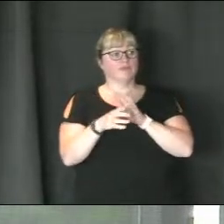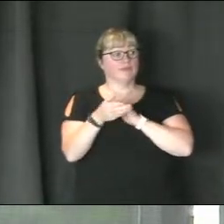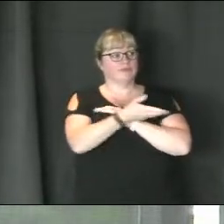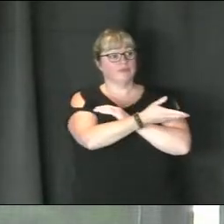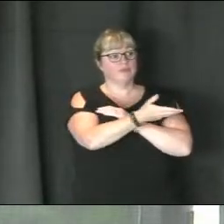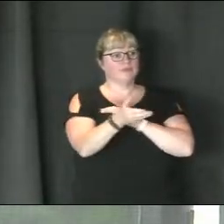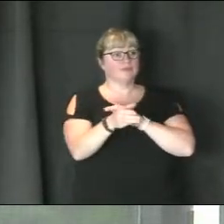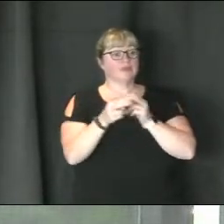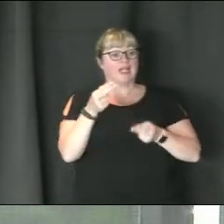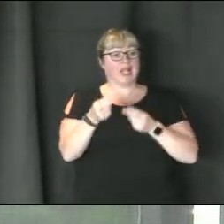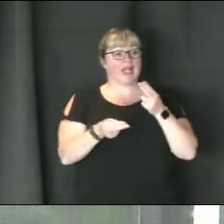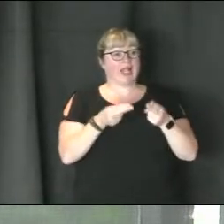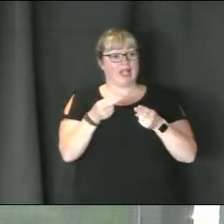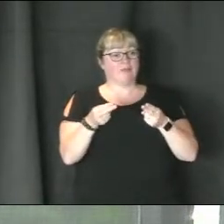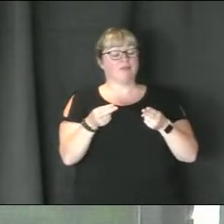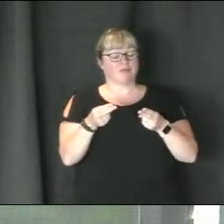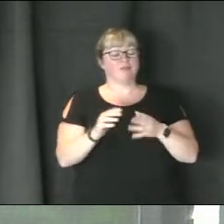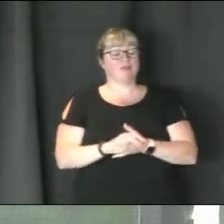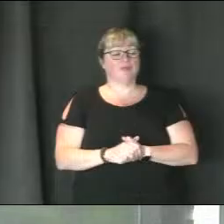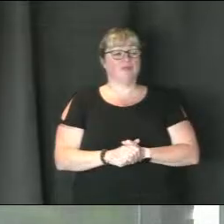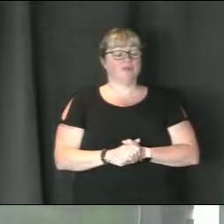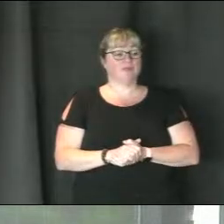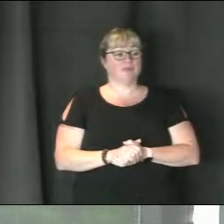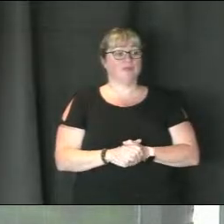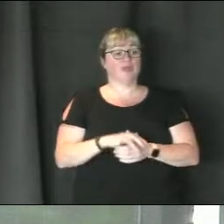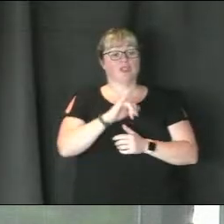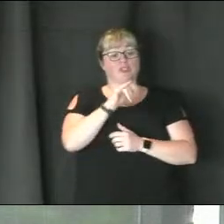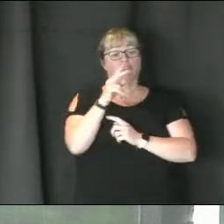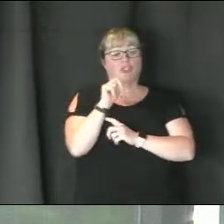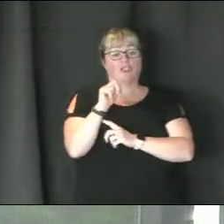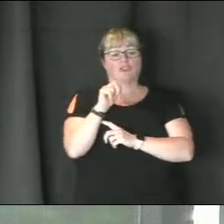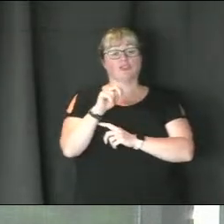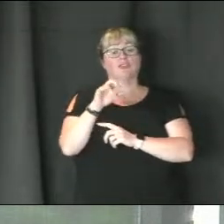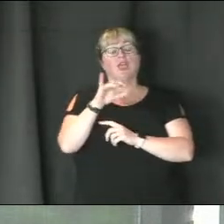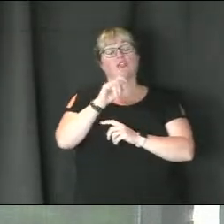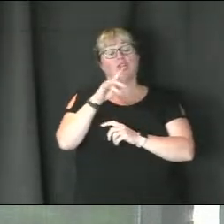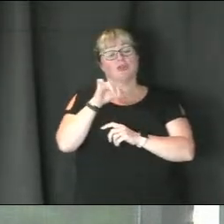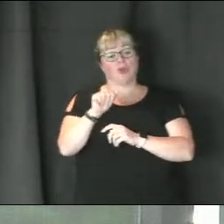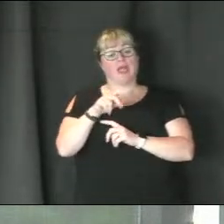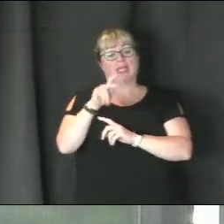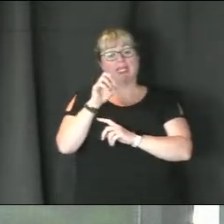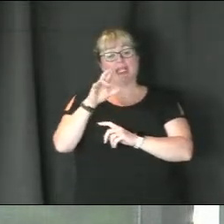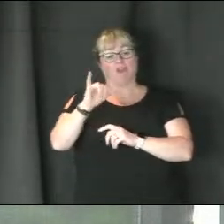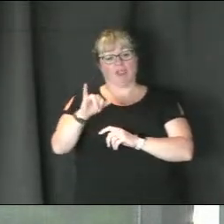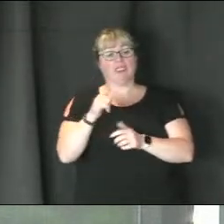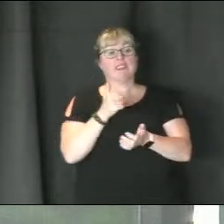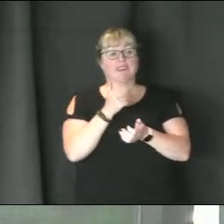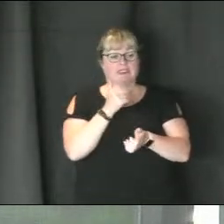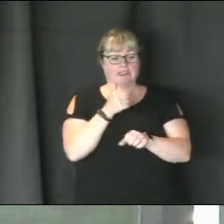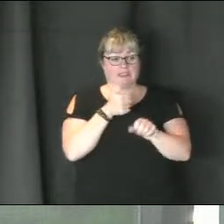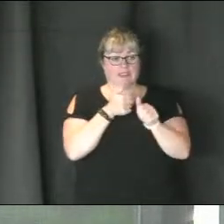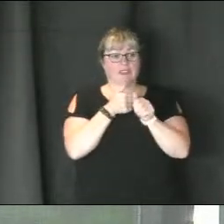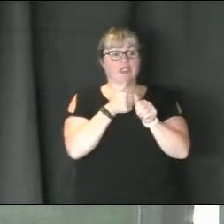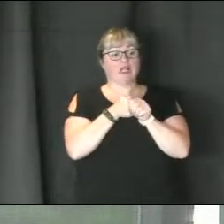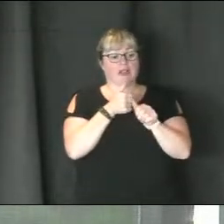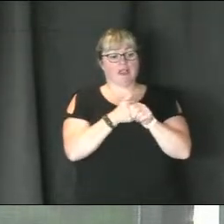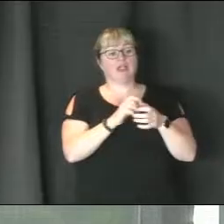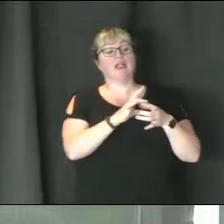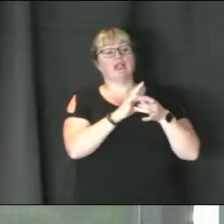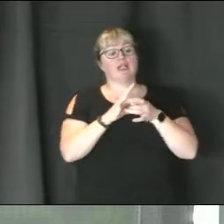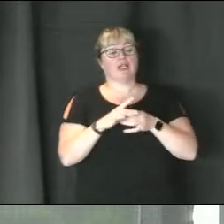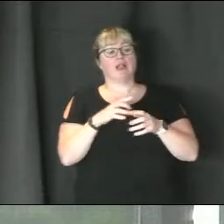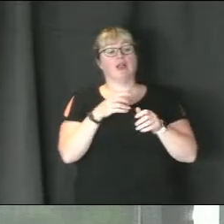help select this year's recipients. So we have Joshua Carey, who's Vice Chair of the Provincial Advisory Council on Aging